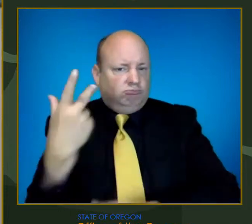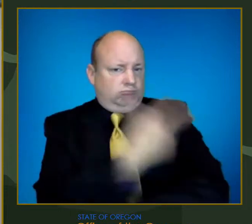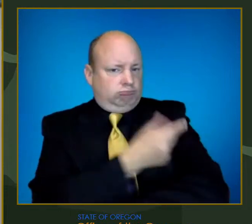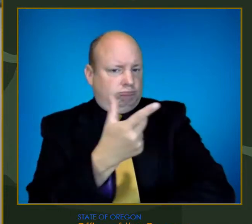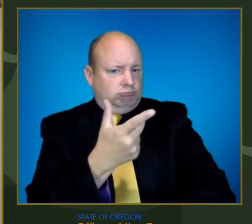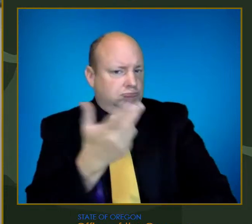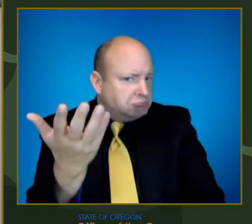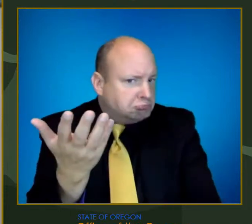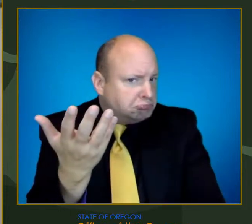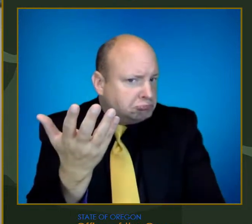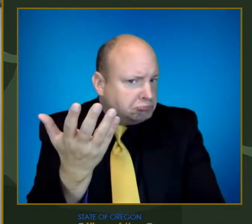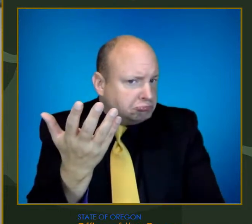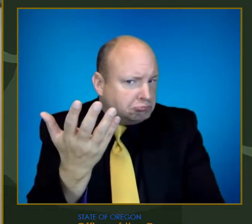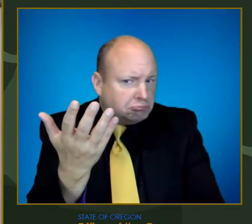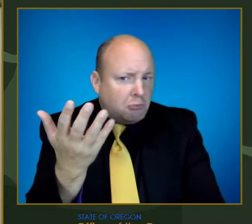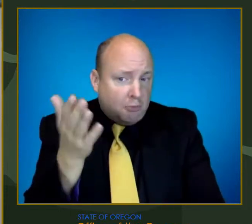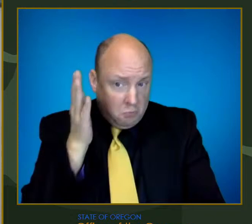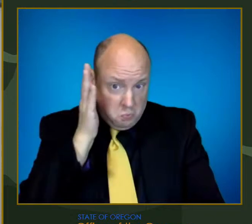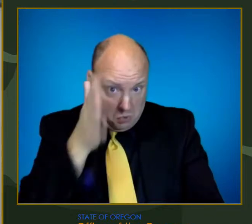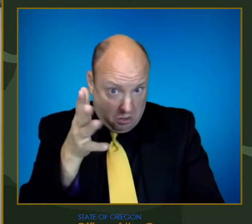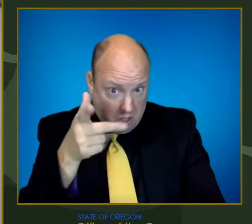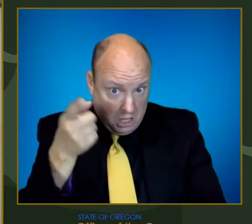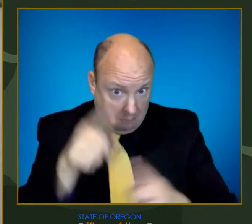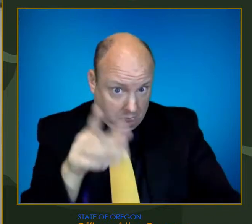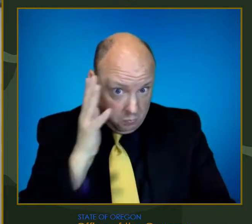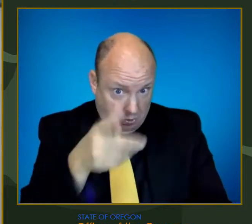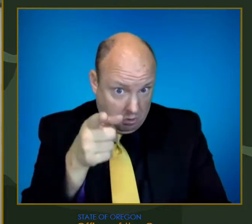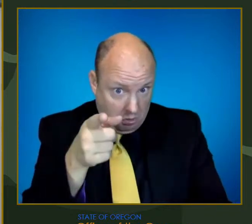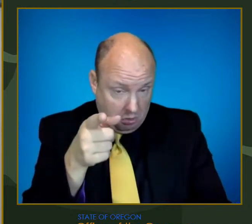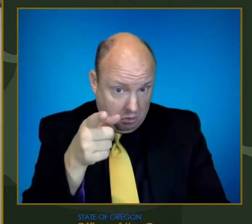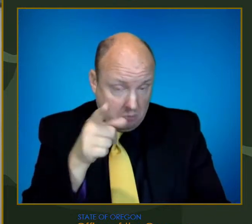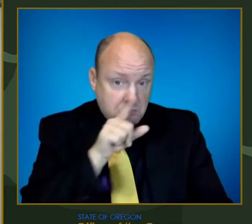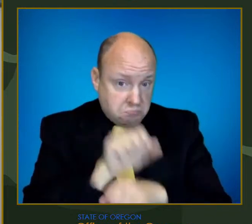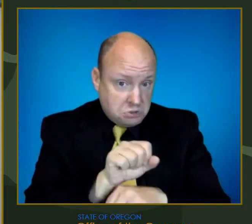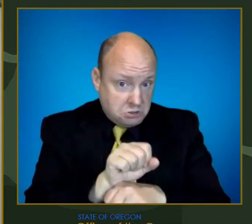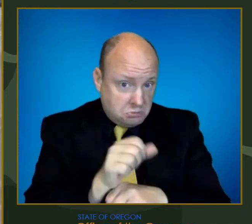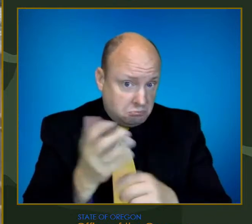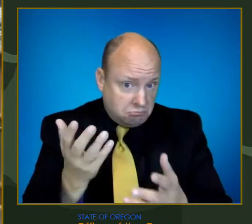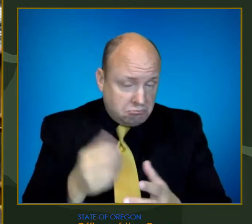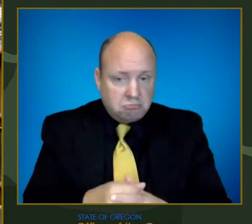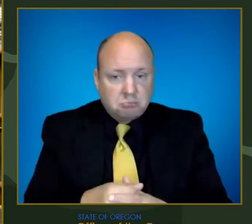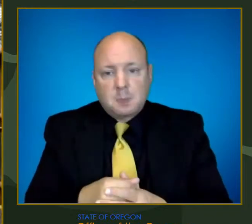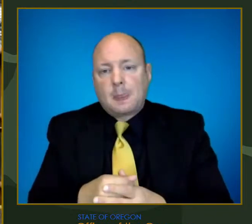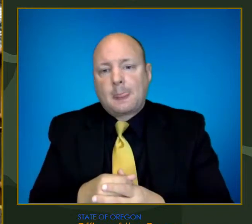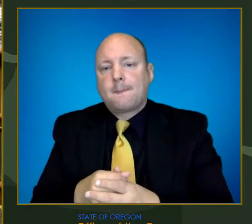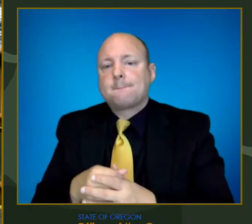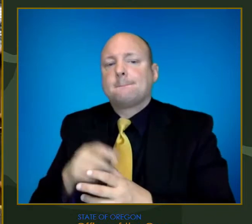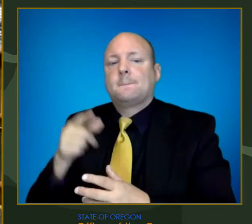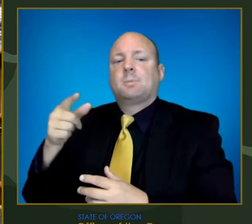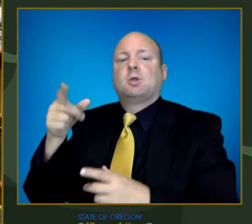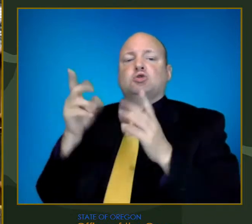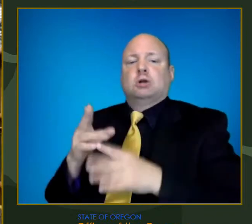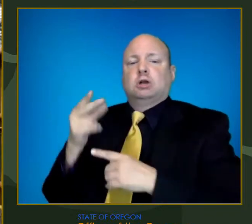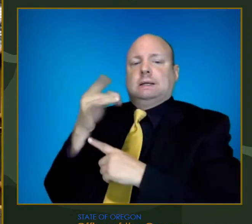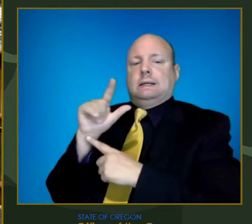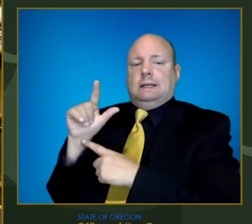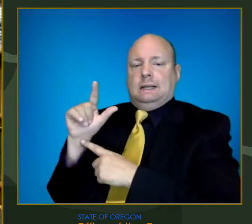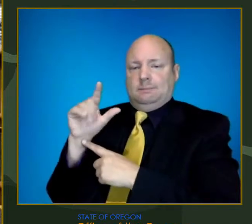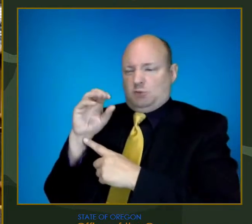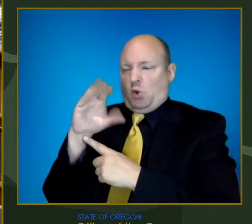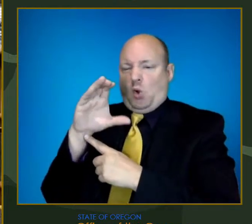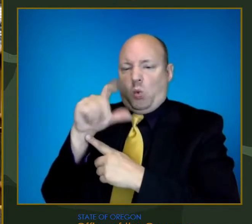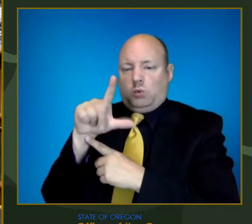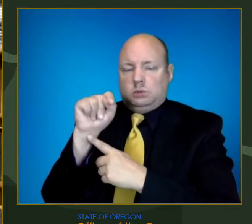is? Director Gill, would you like to speak to that, please? Yeah, I will start, and I'll